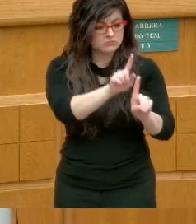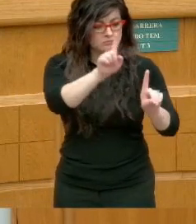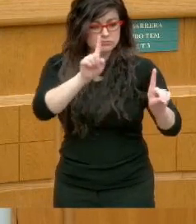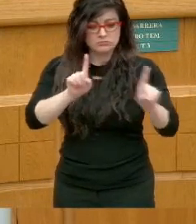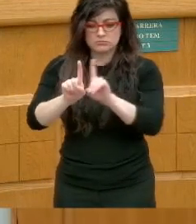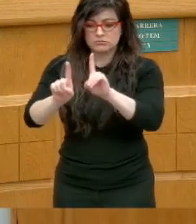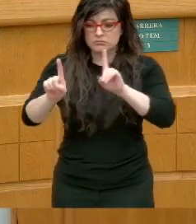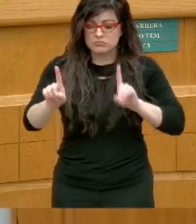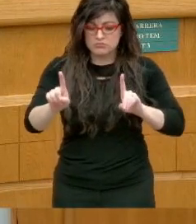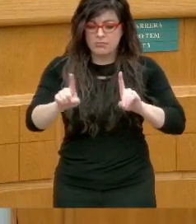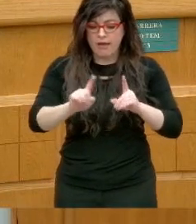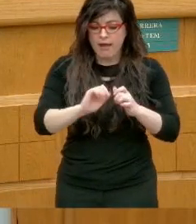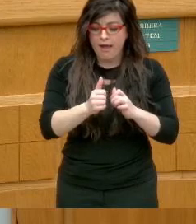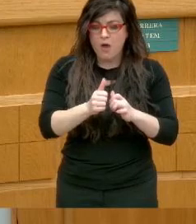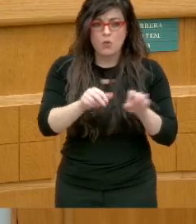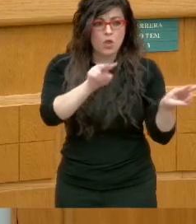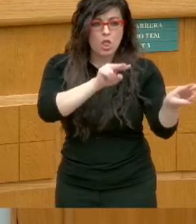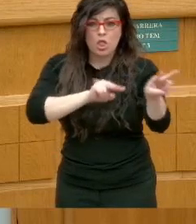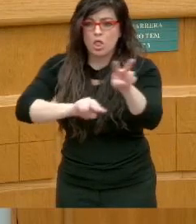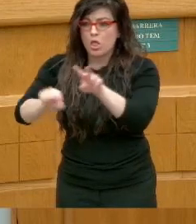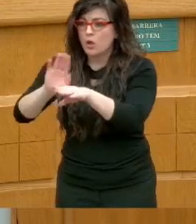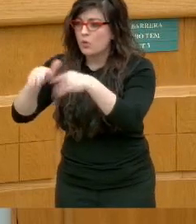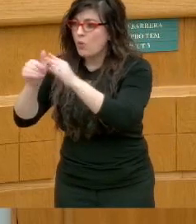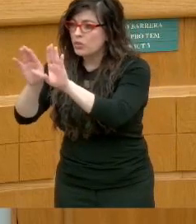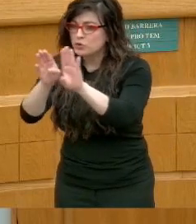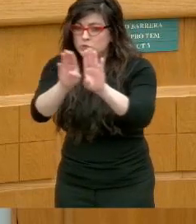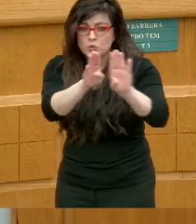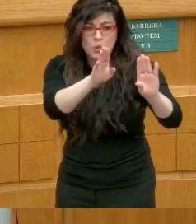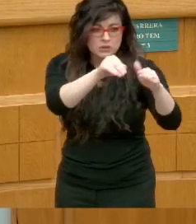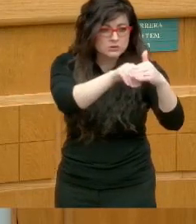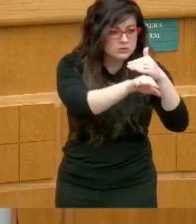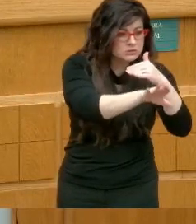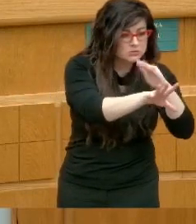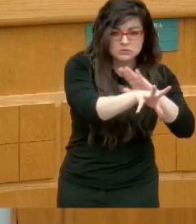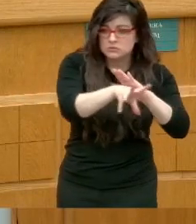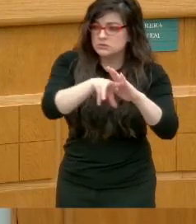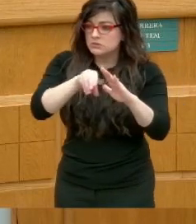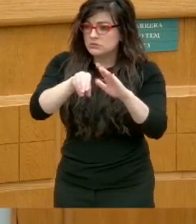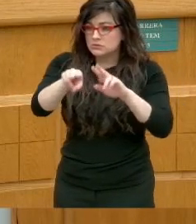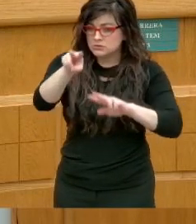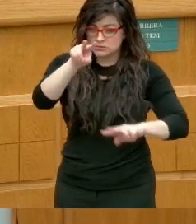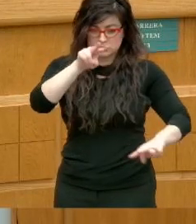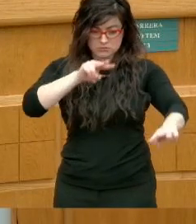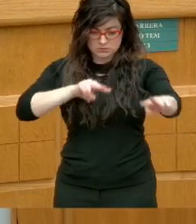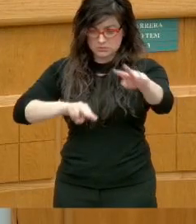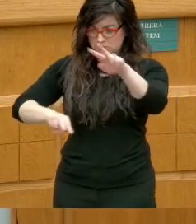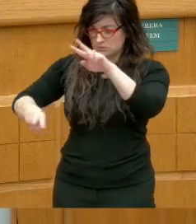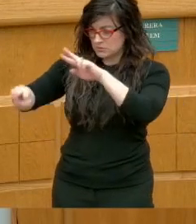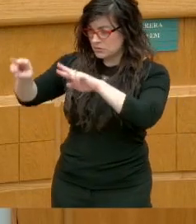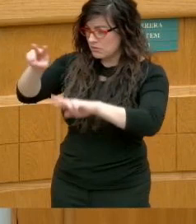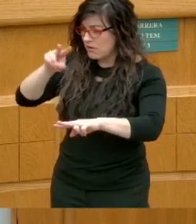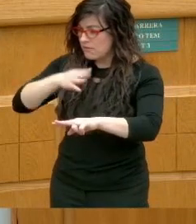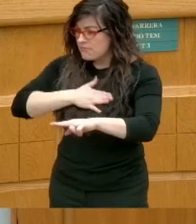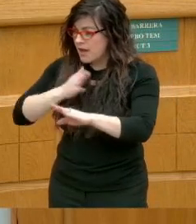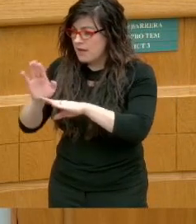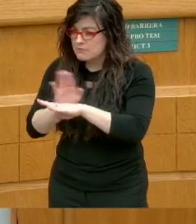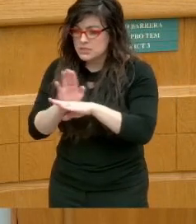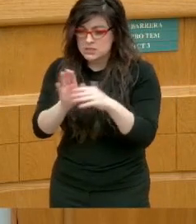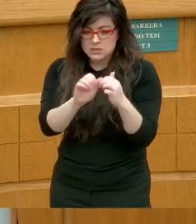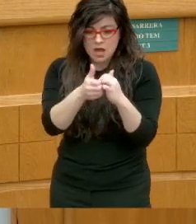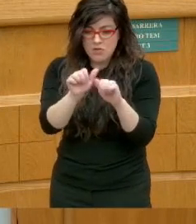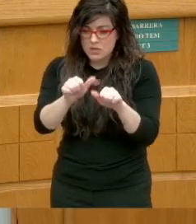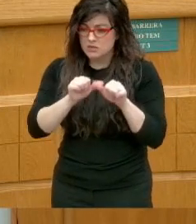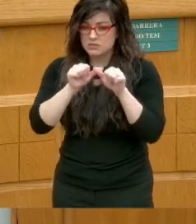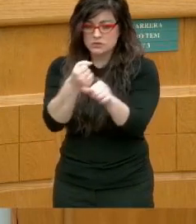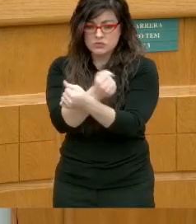efficiently. Look at every door, every entrance, every exit, every moving part that is part of your operation. Look